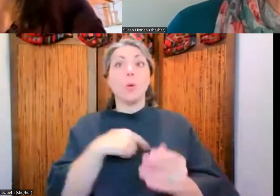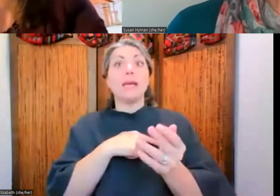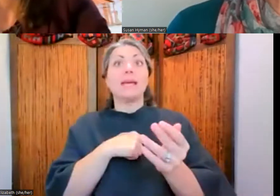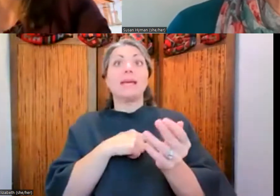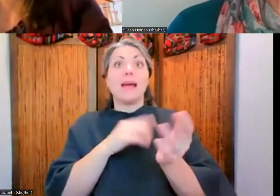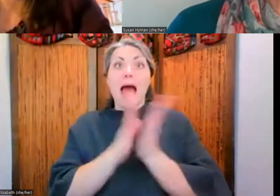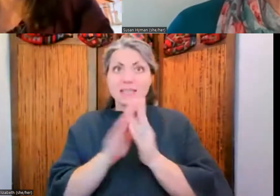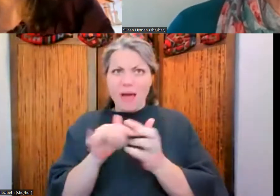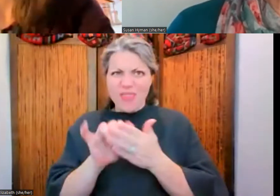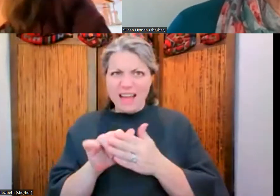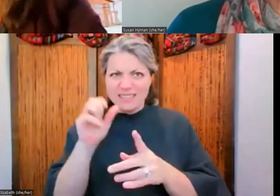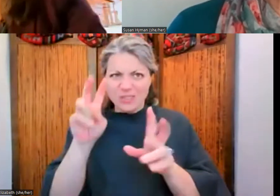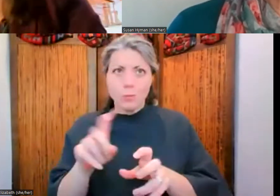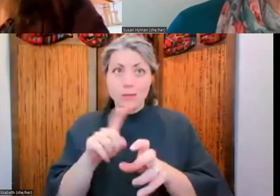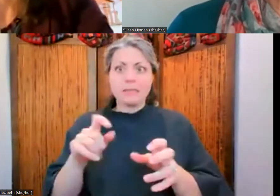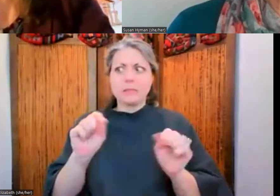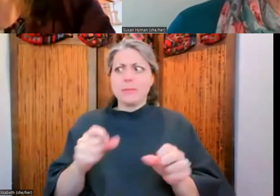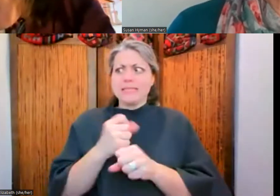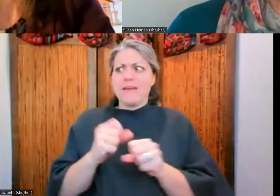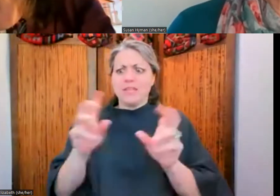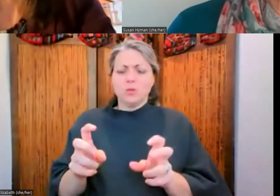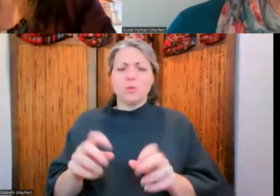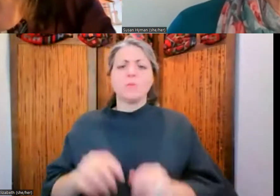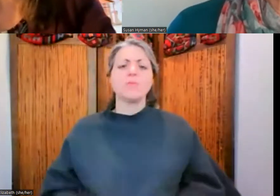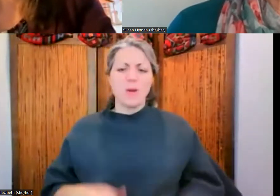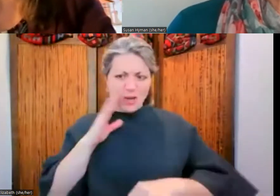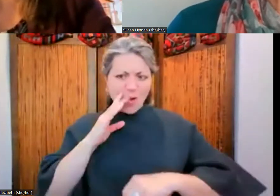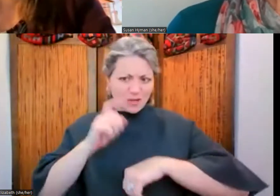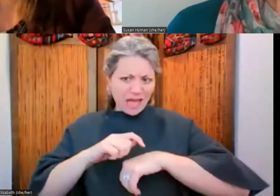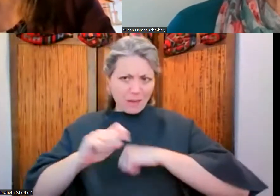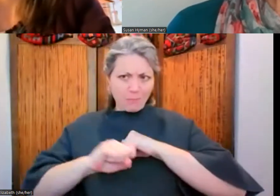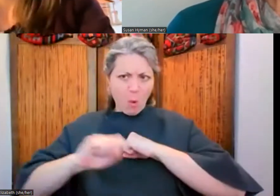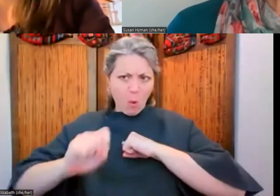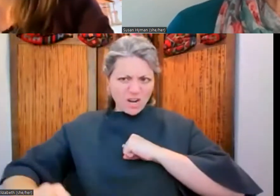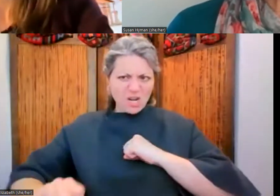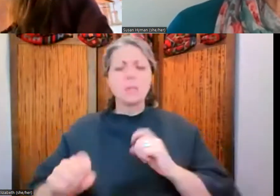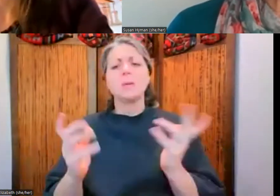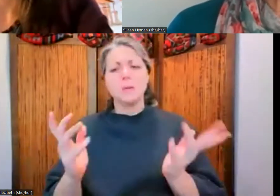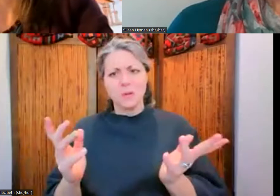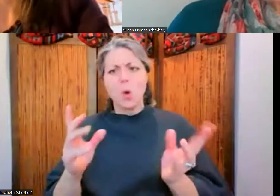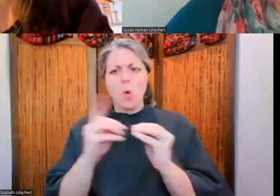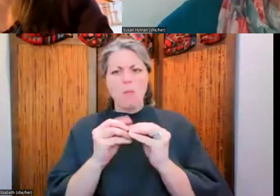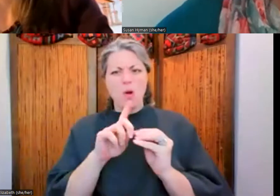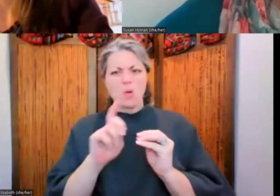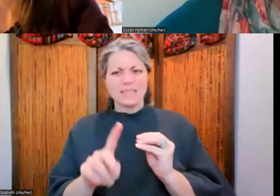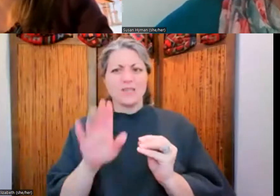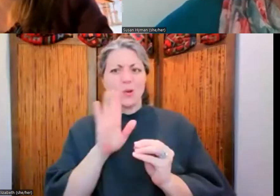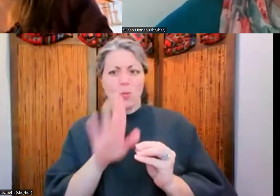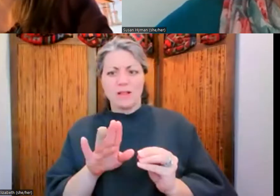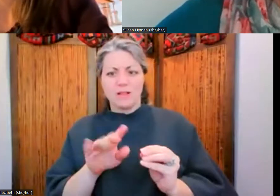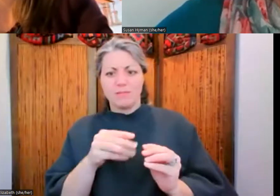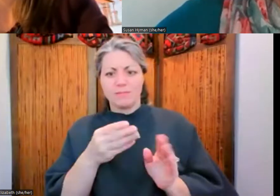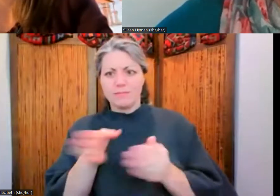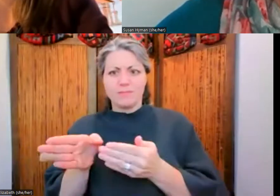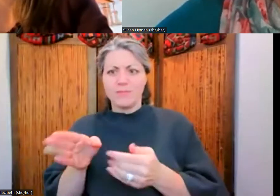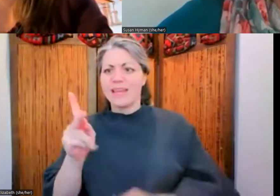implications. And then we have we're a little bit over. I have one more question for Ken,